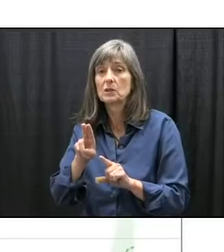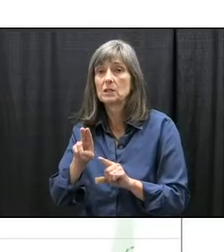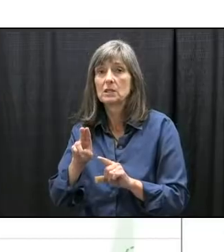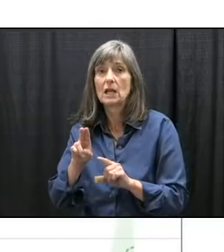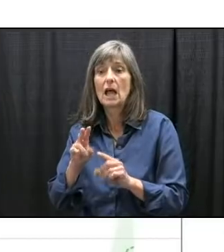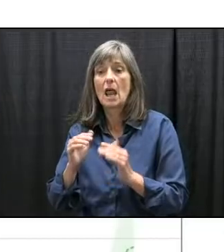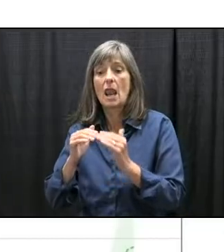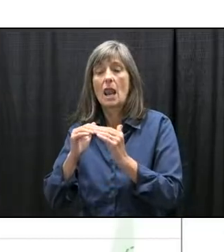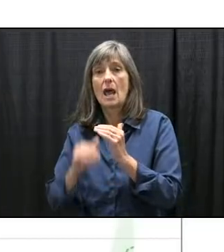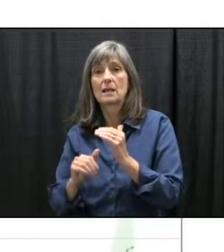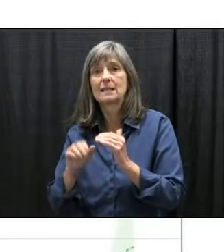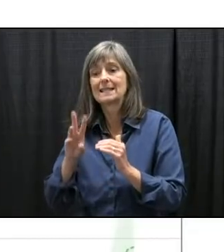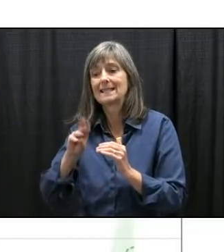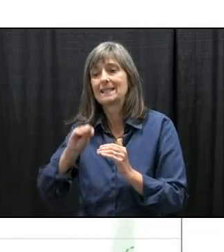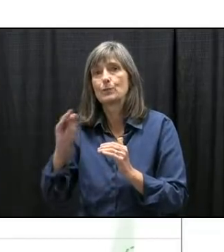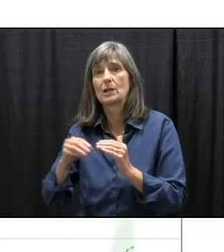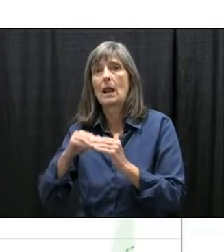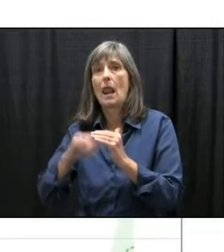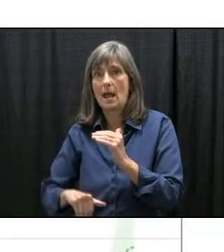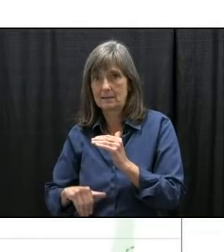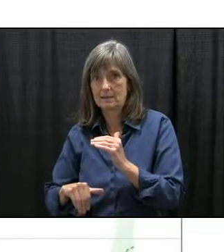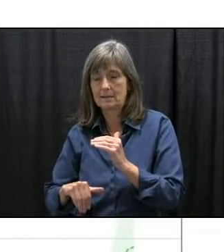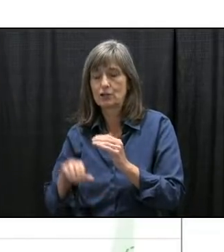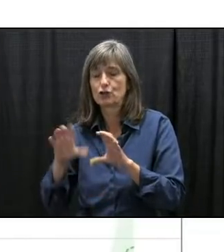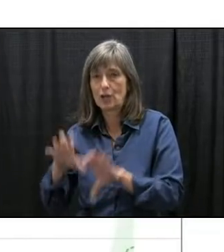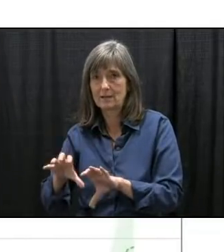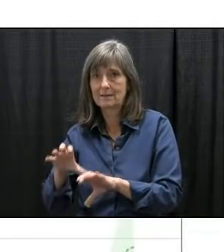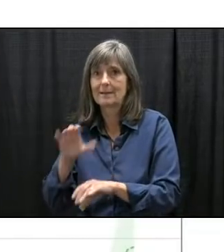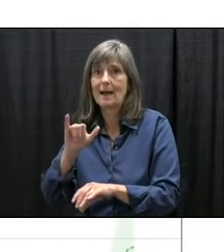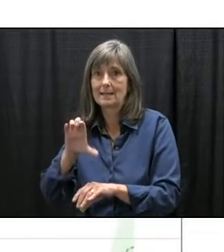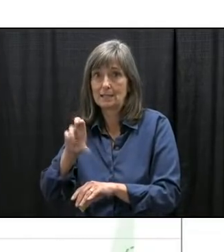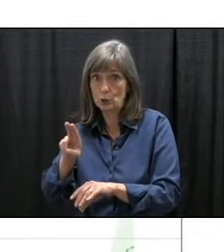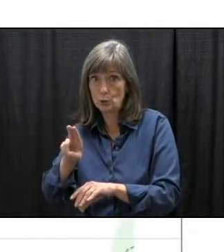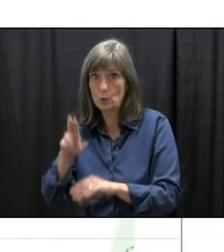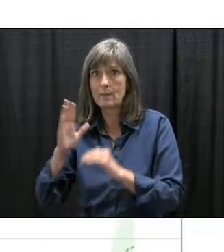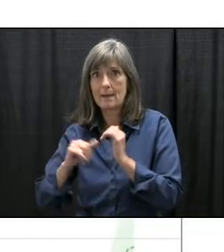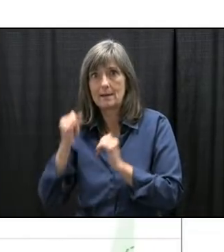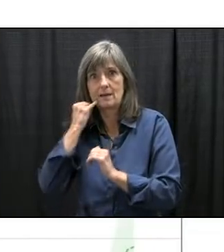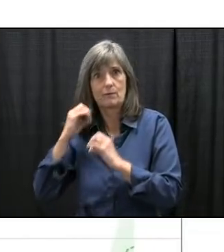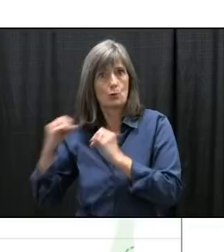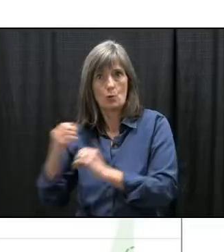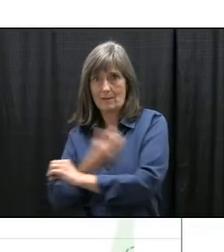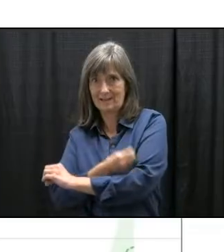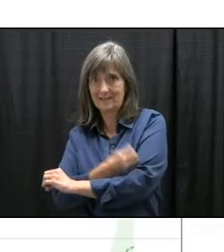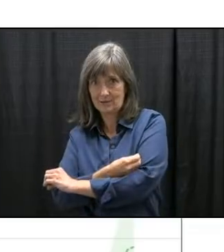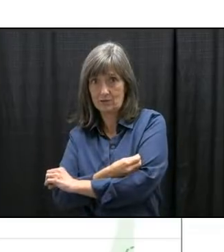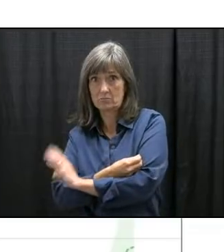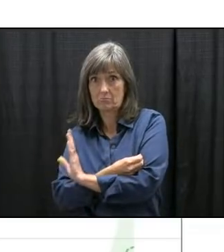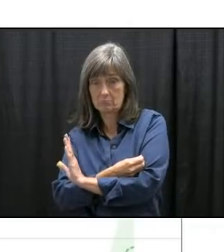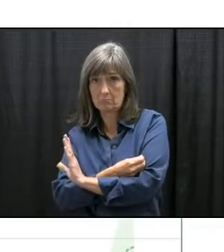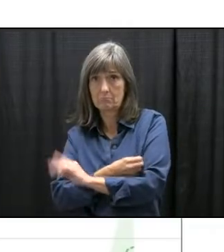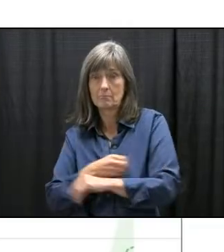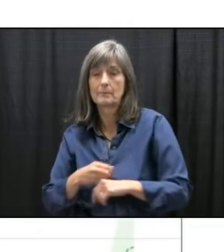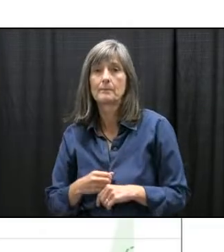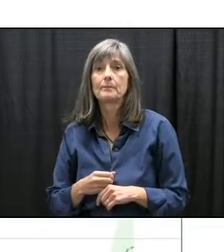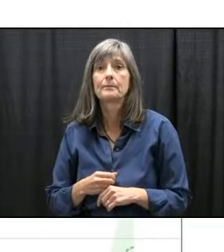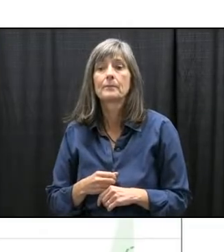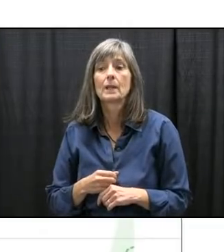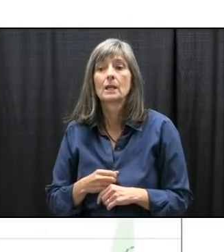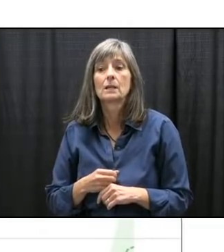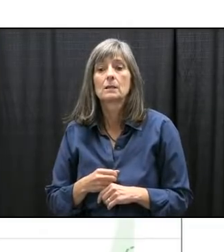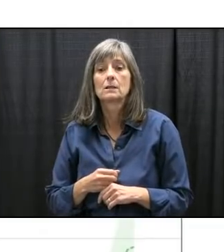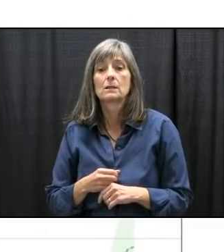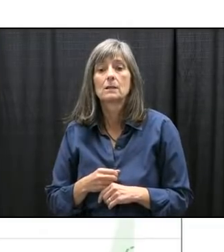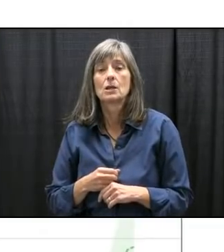less than if you're not vaccinated at all. And so vaccination status along with age are probably